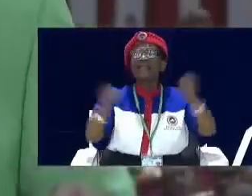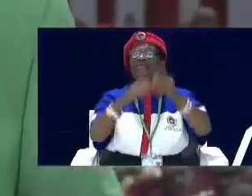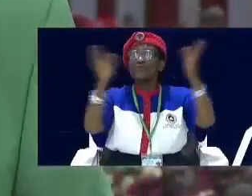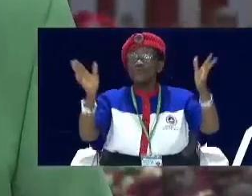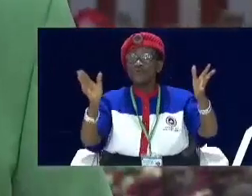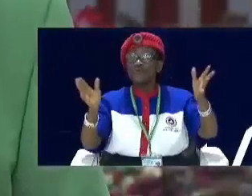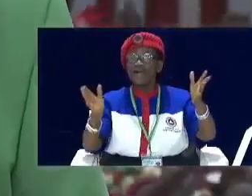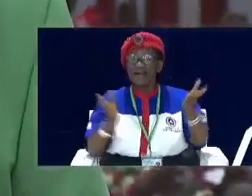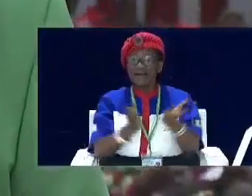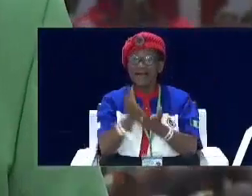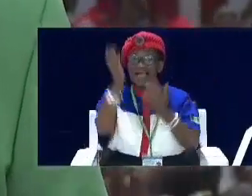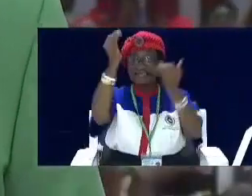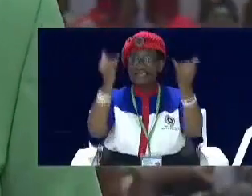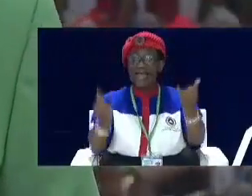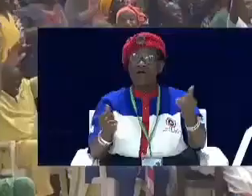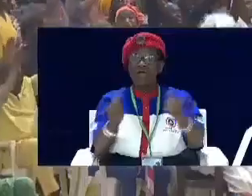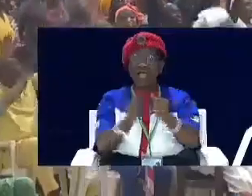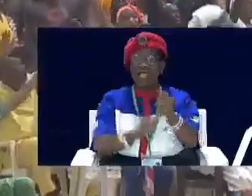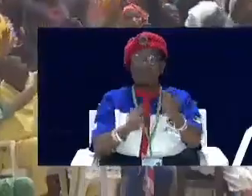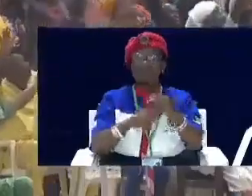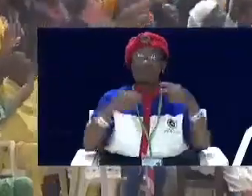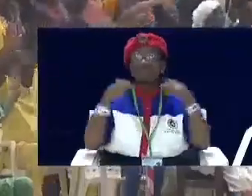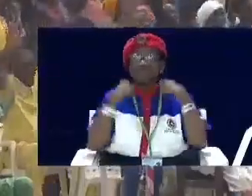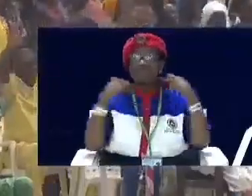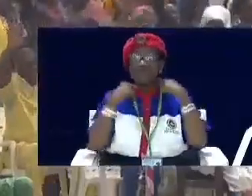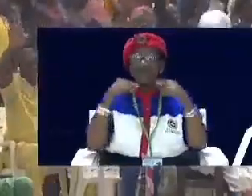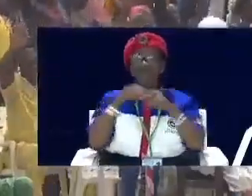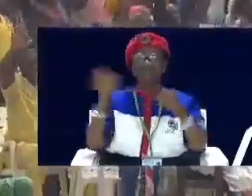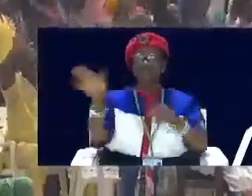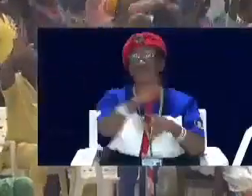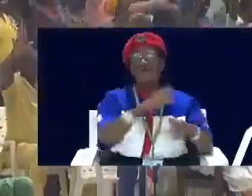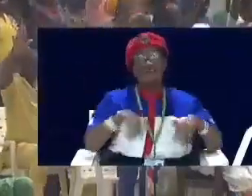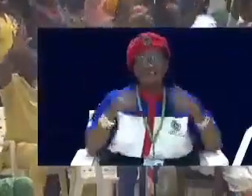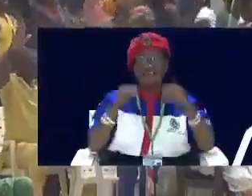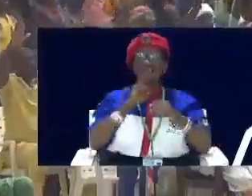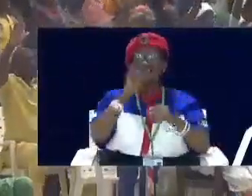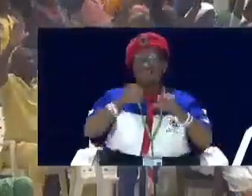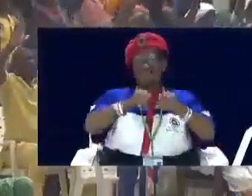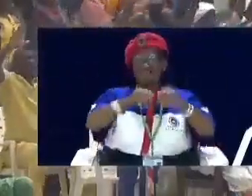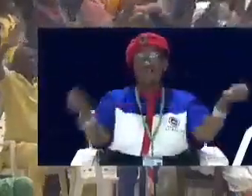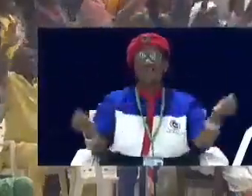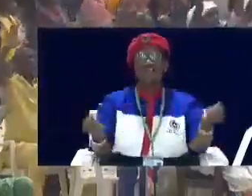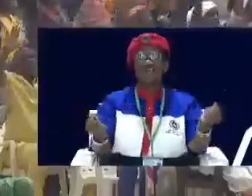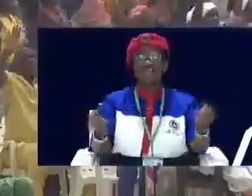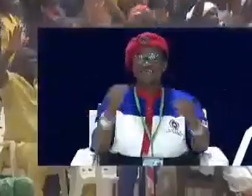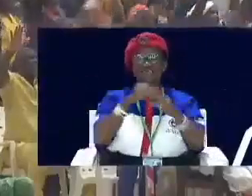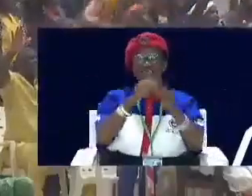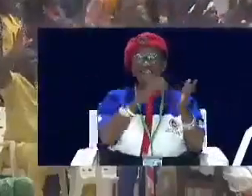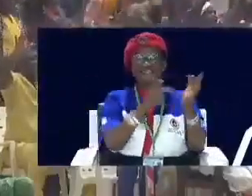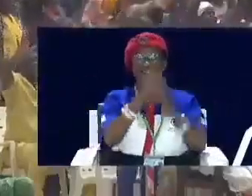in your life will be destroyed. Gbogbo ajagaye re pata lo ma di pe amukuro.